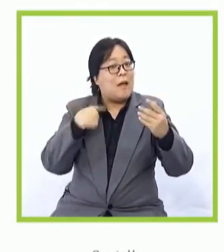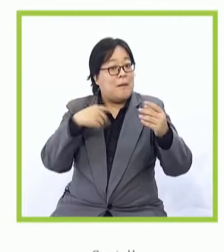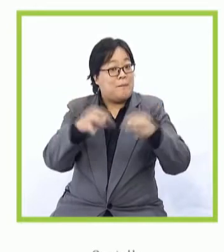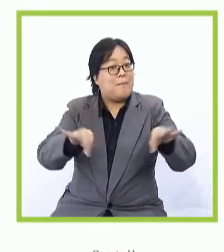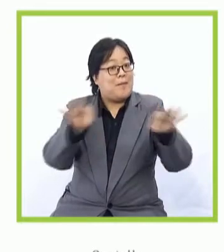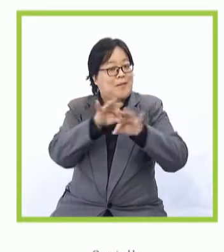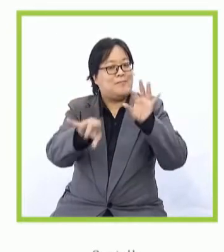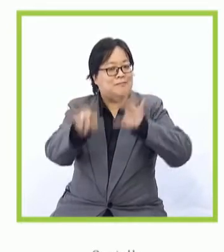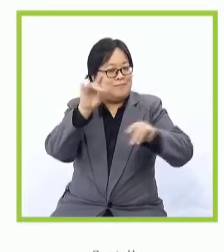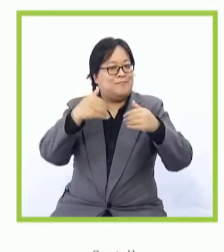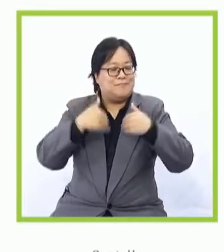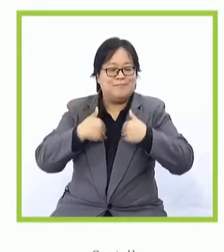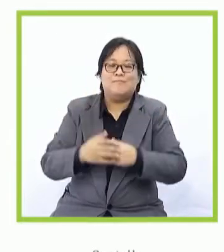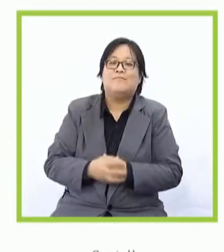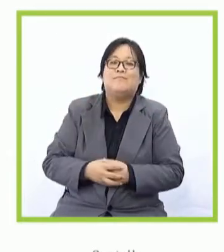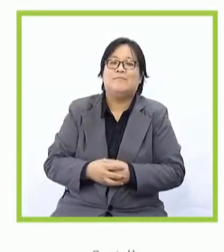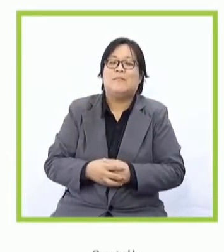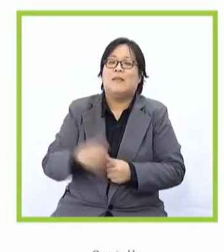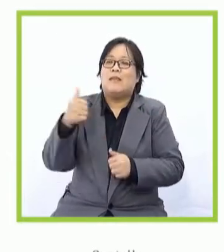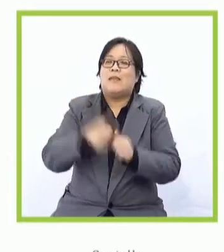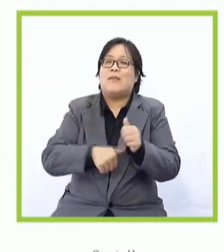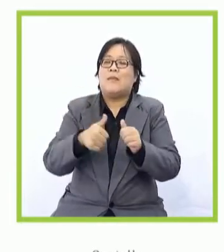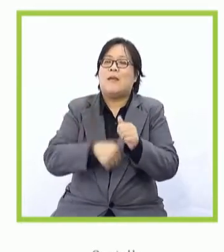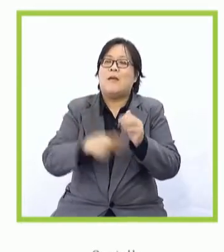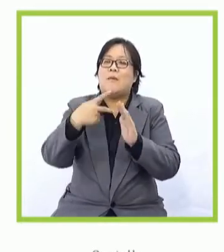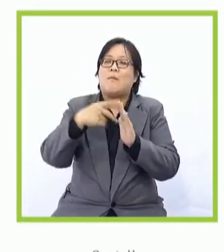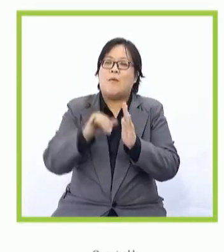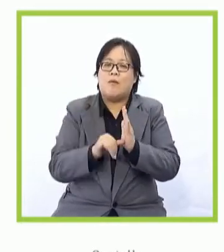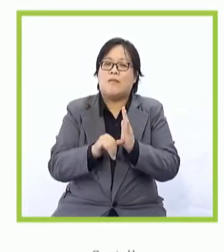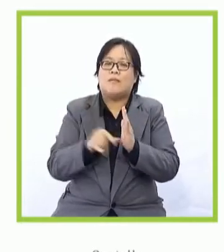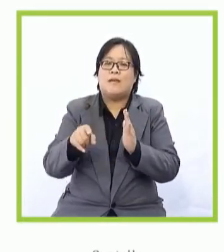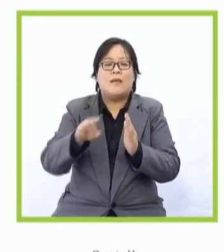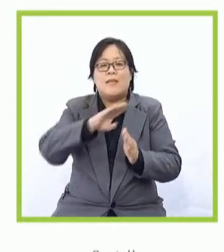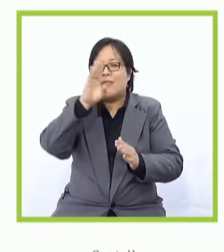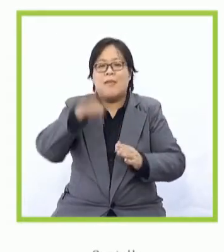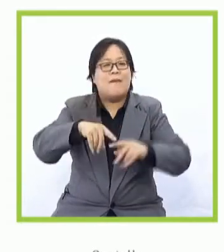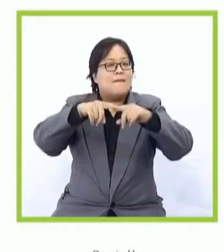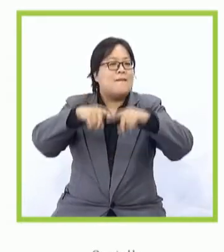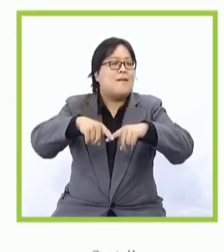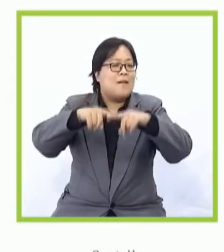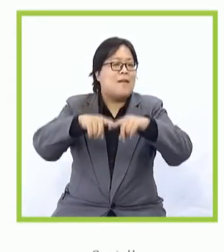found. Every single time, the policies were never dependent